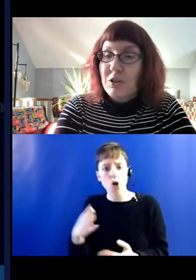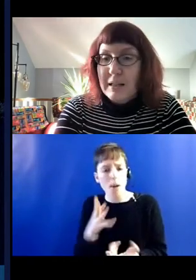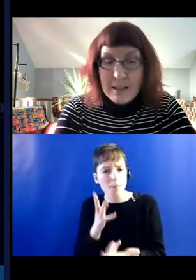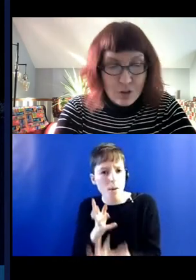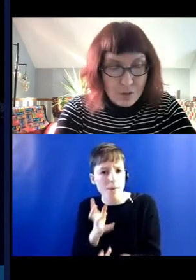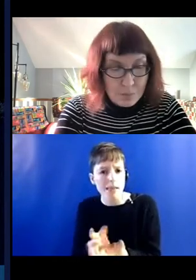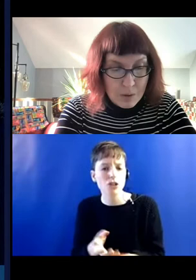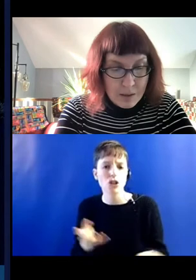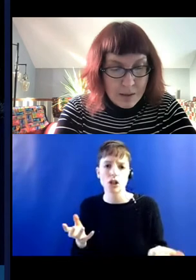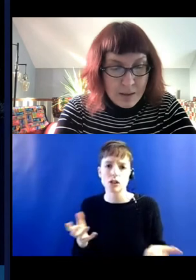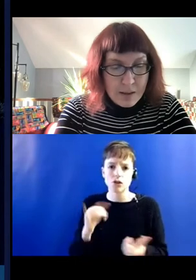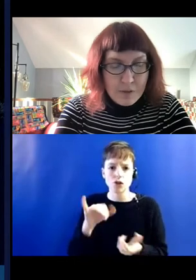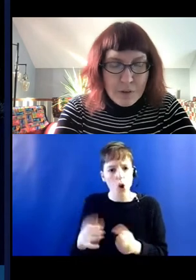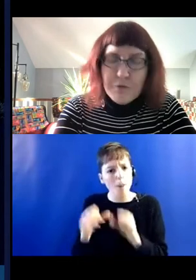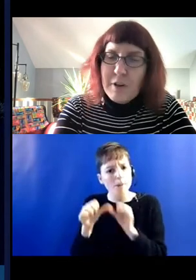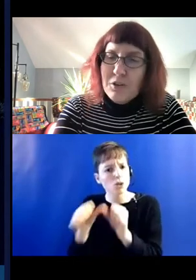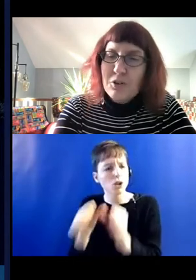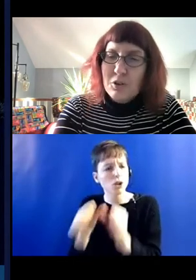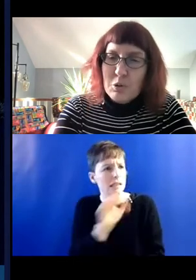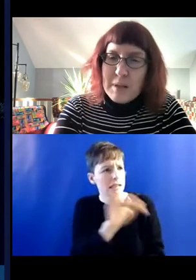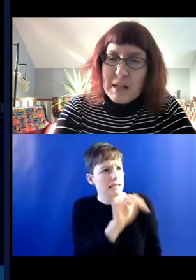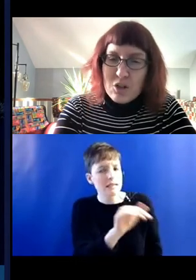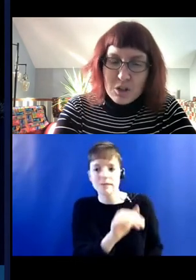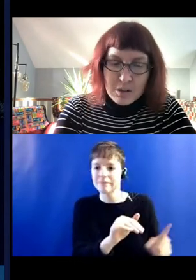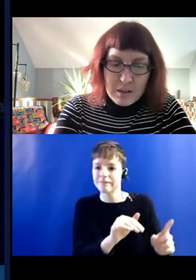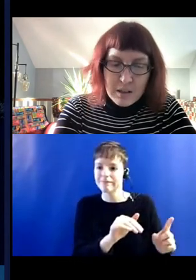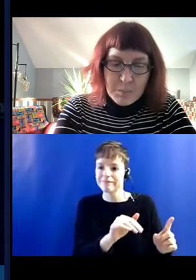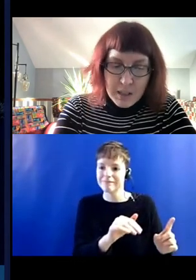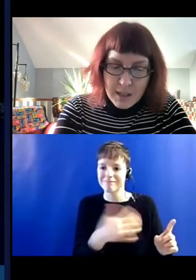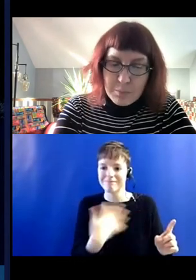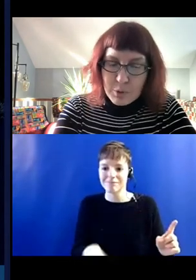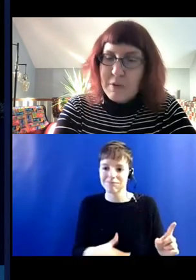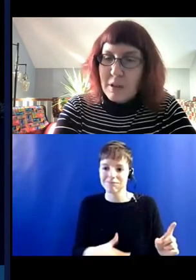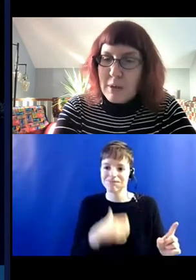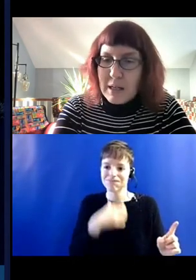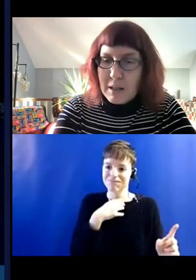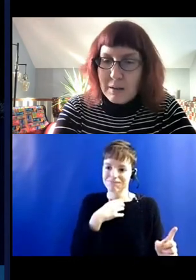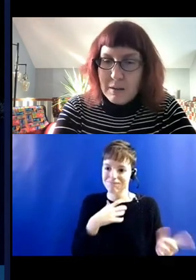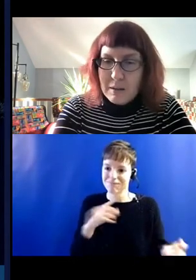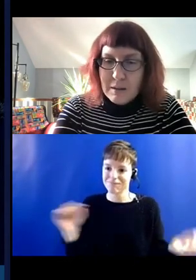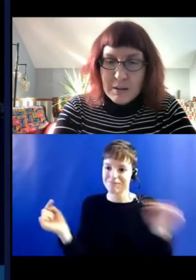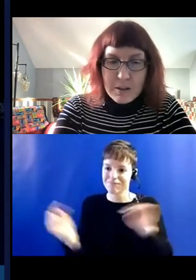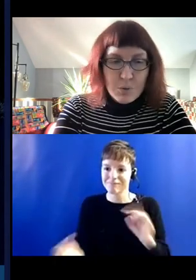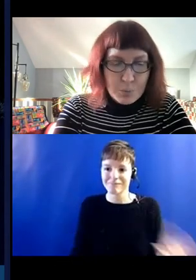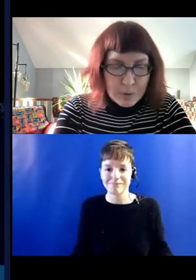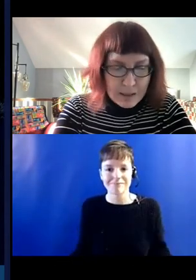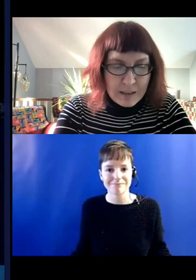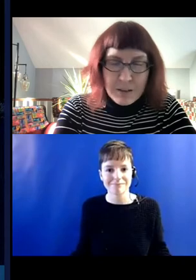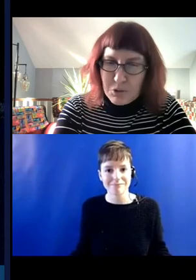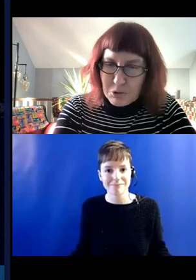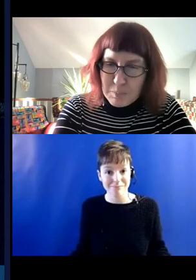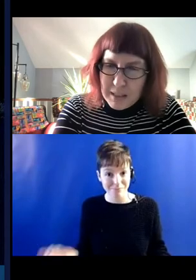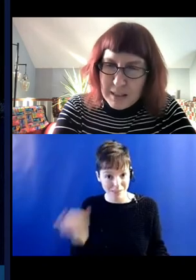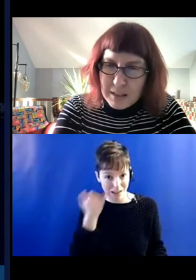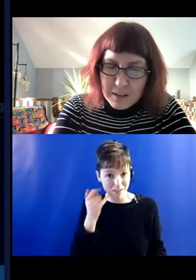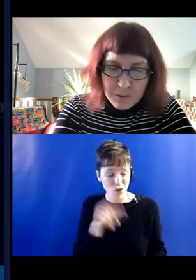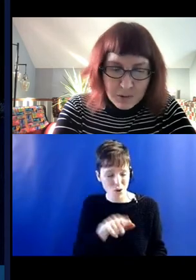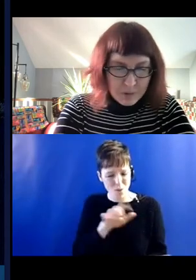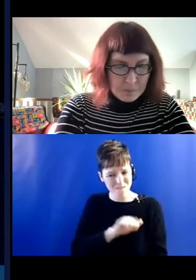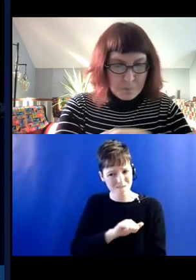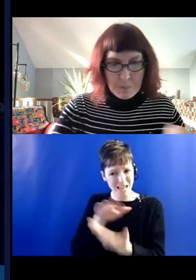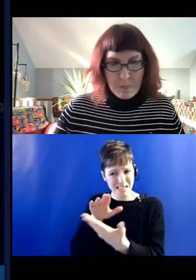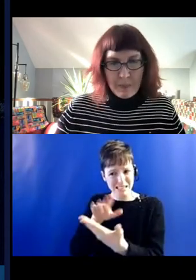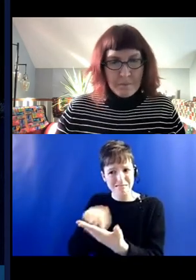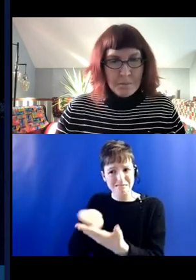face retaliation. If you face discrimination but can't prove it in writing, are you really discriminated